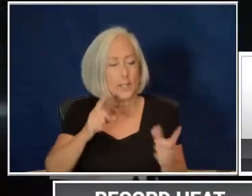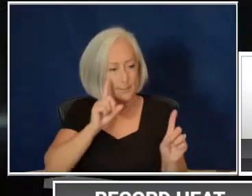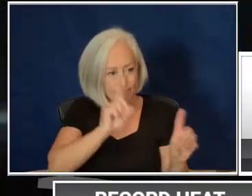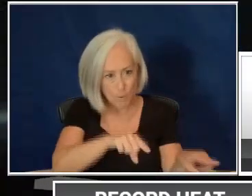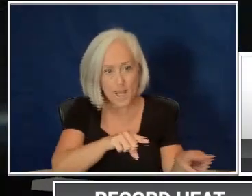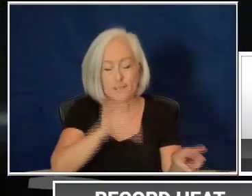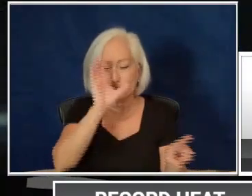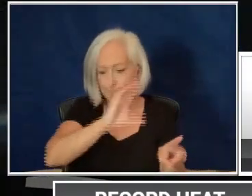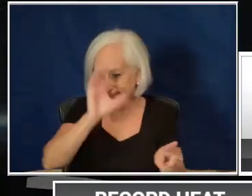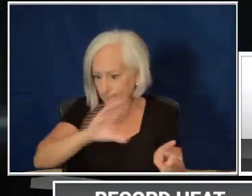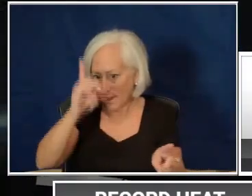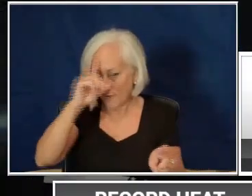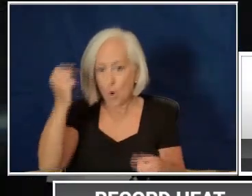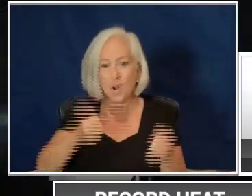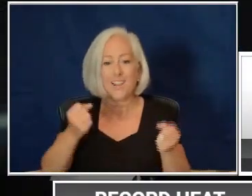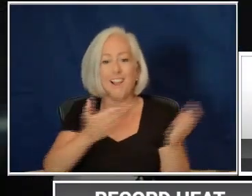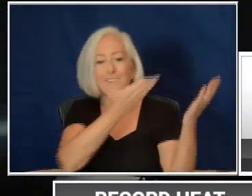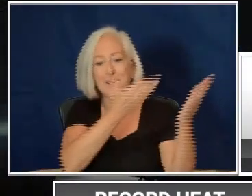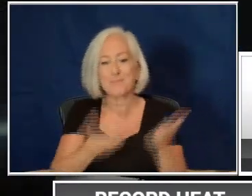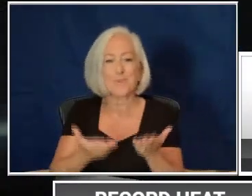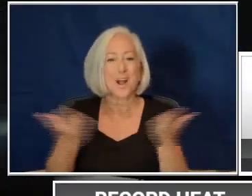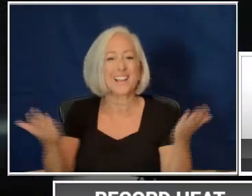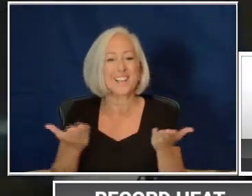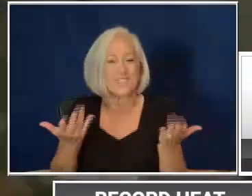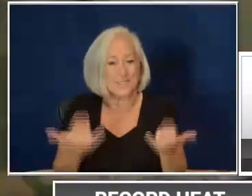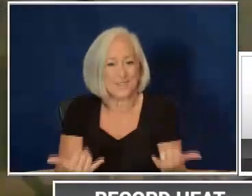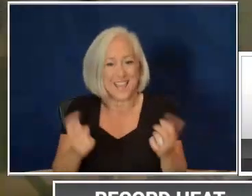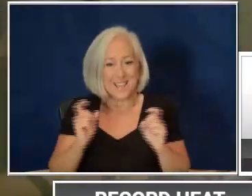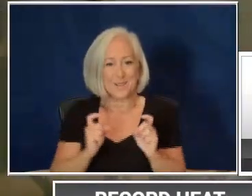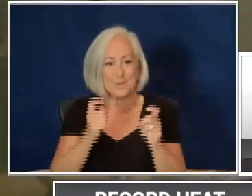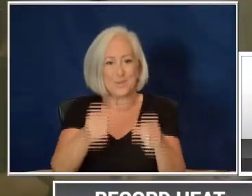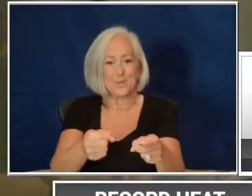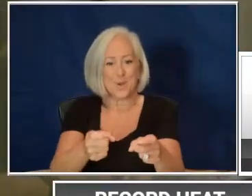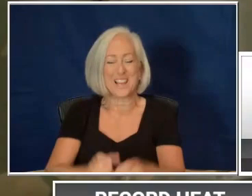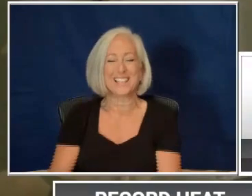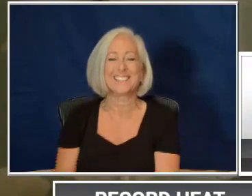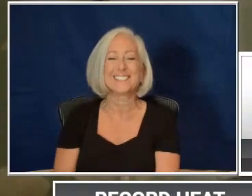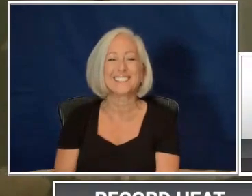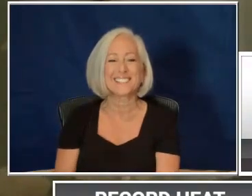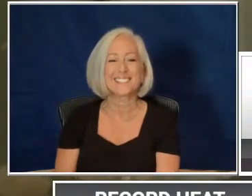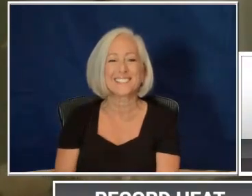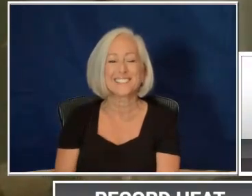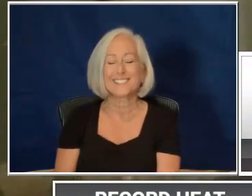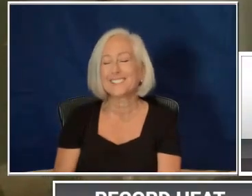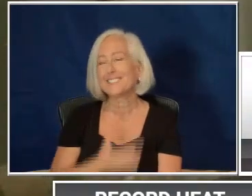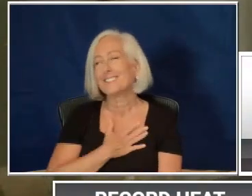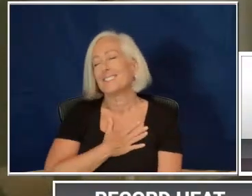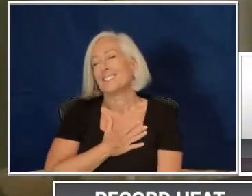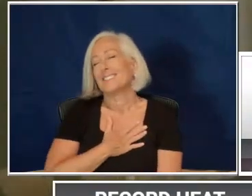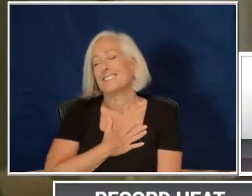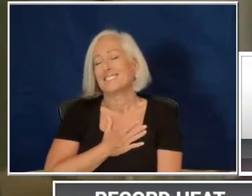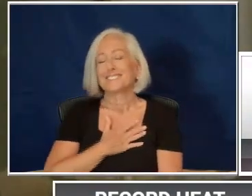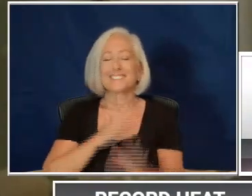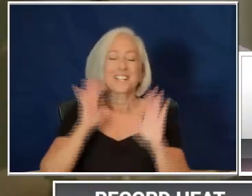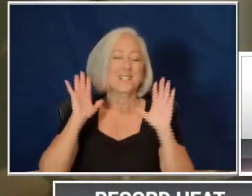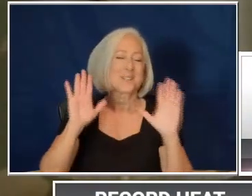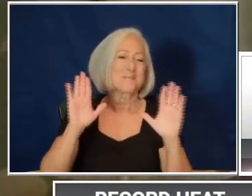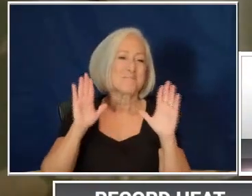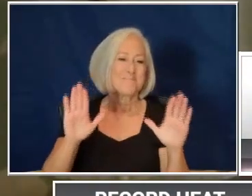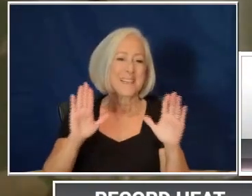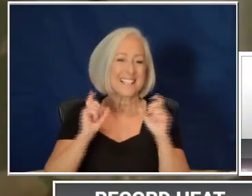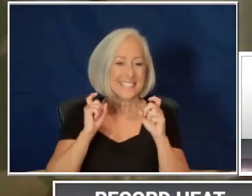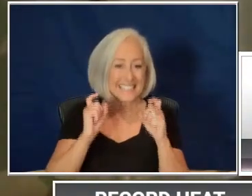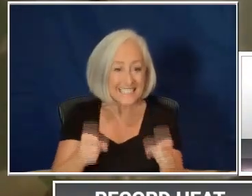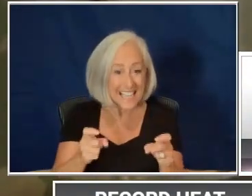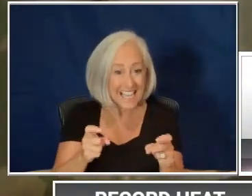them, and we brought it here today to donate it to the rehab for us. Such an amazing gift, and this is one of those things that a lot of